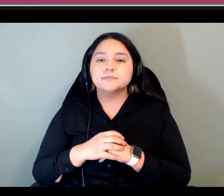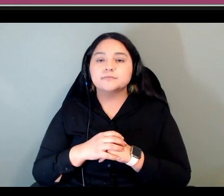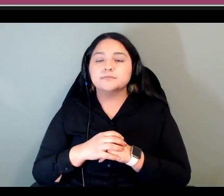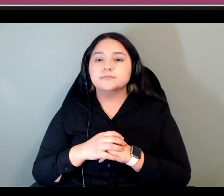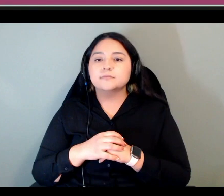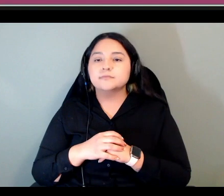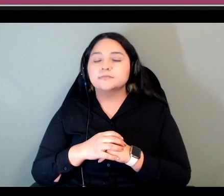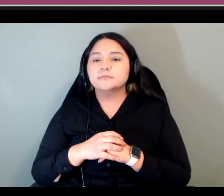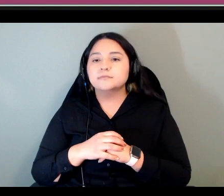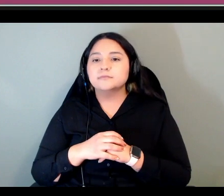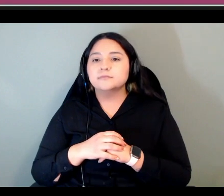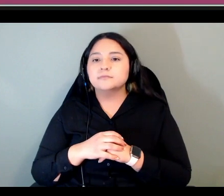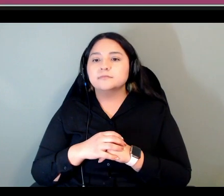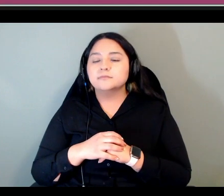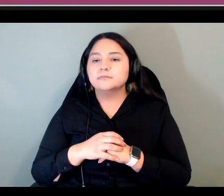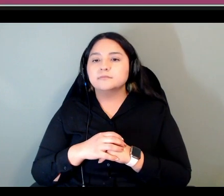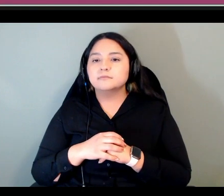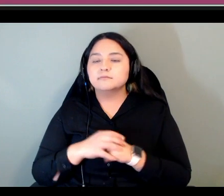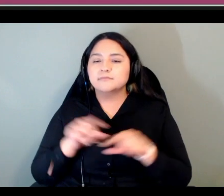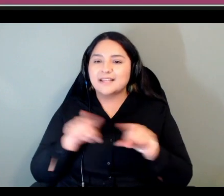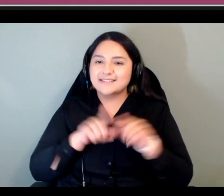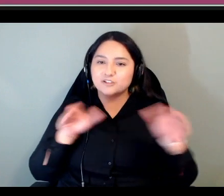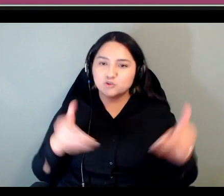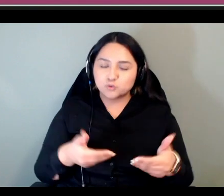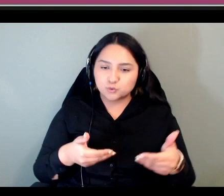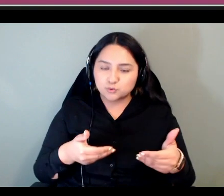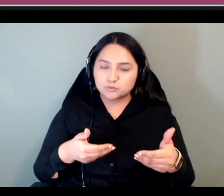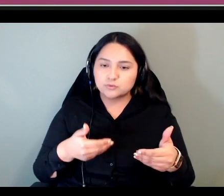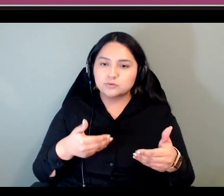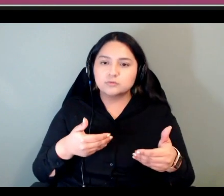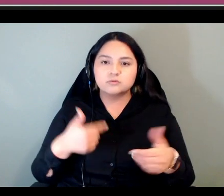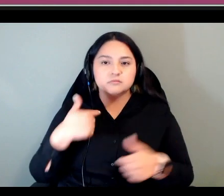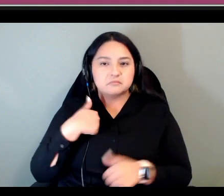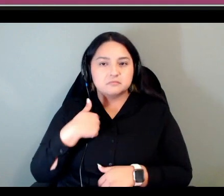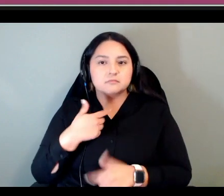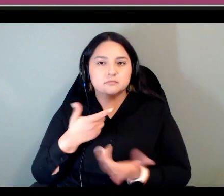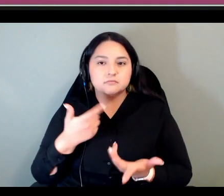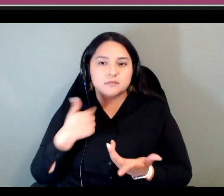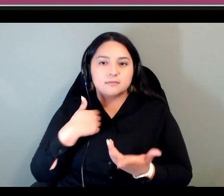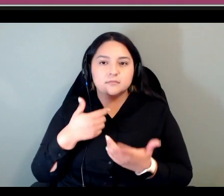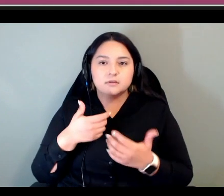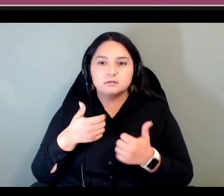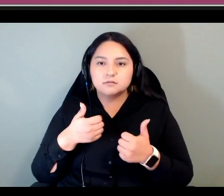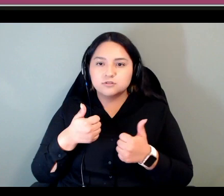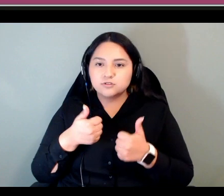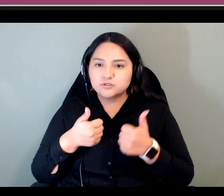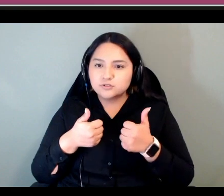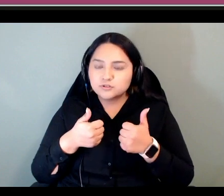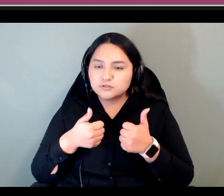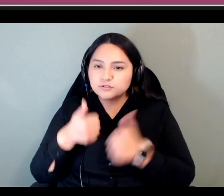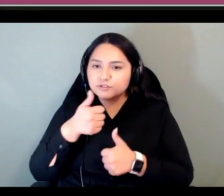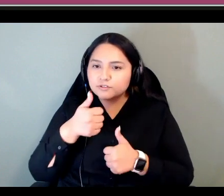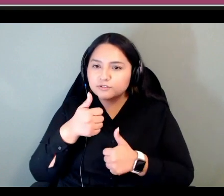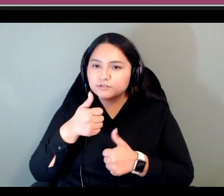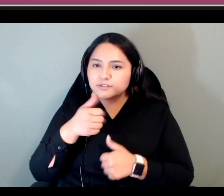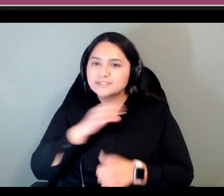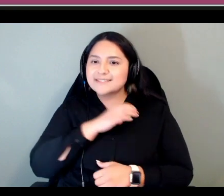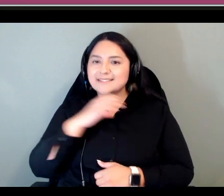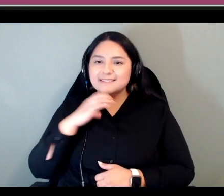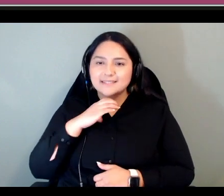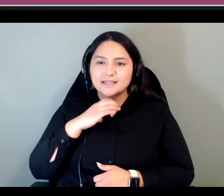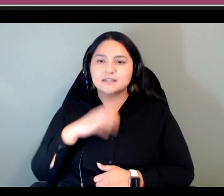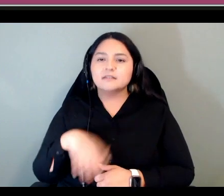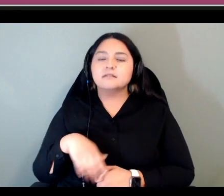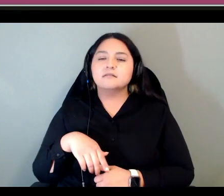As I was introduced, I am a Michif, a Métis citizen. I